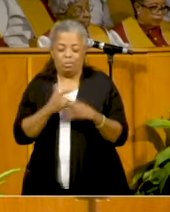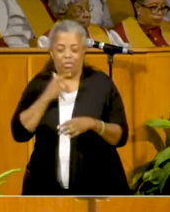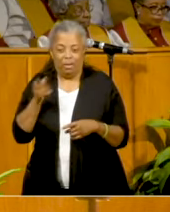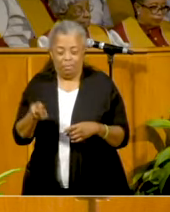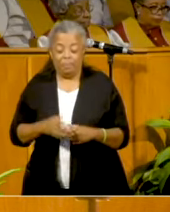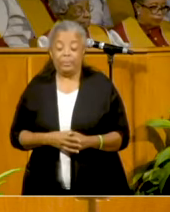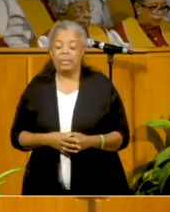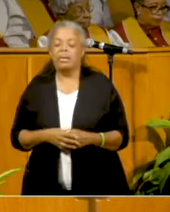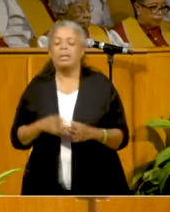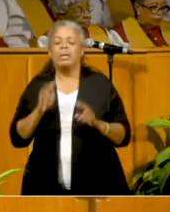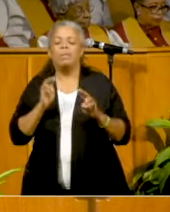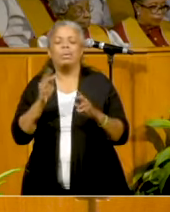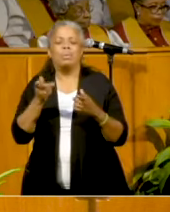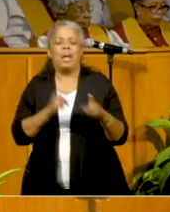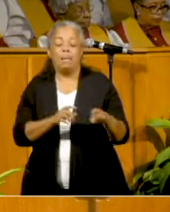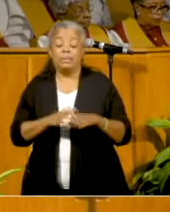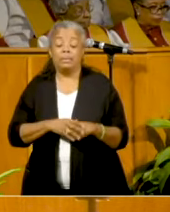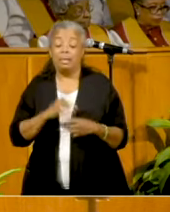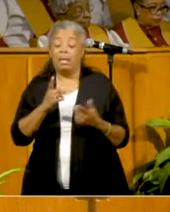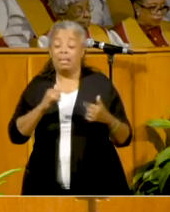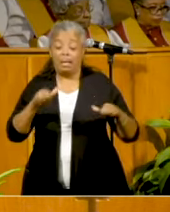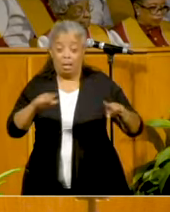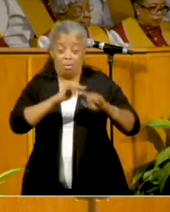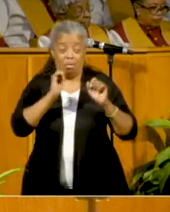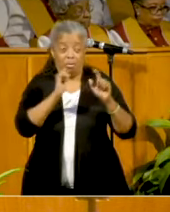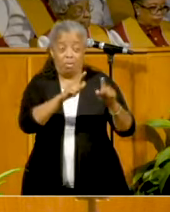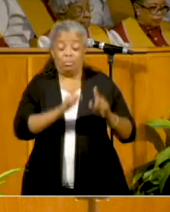happens. When they go to the upper room,